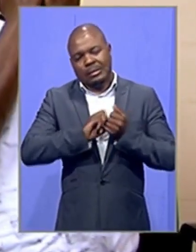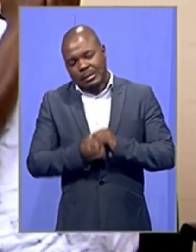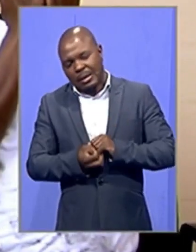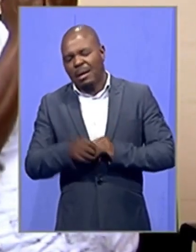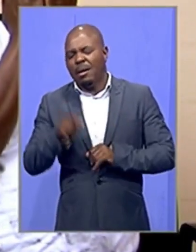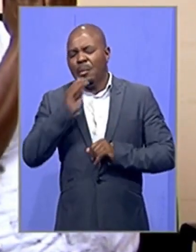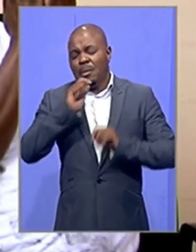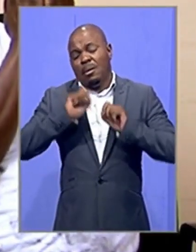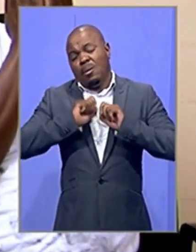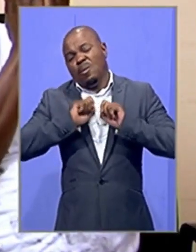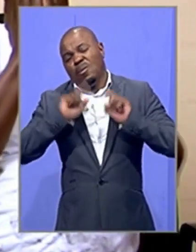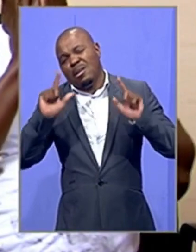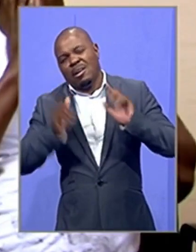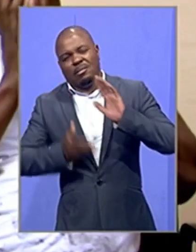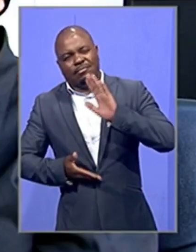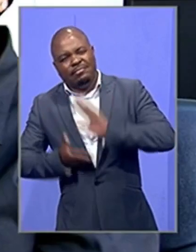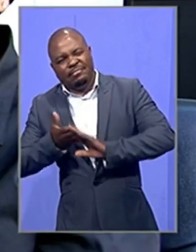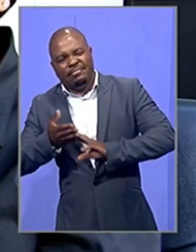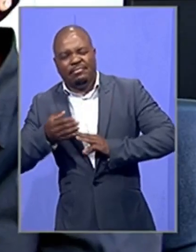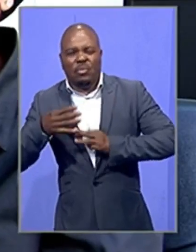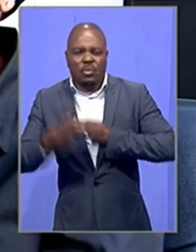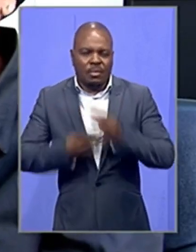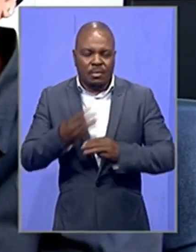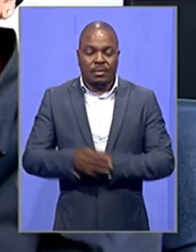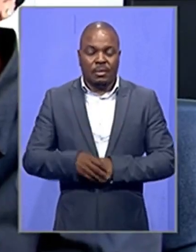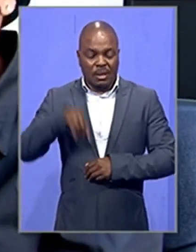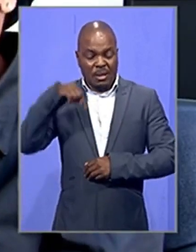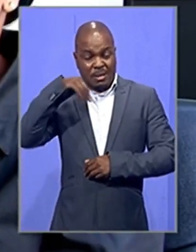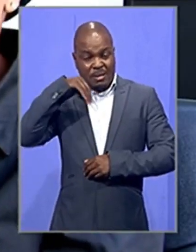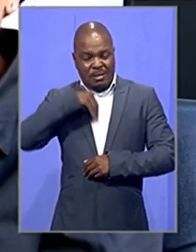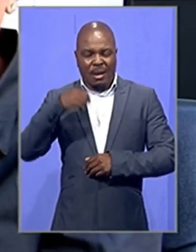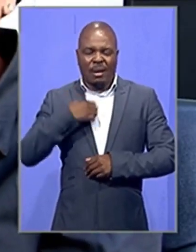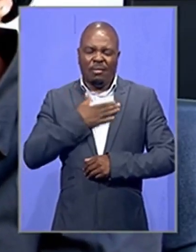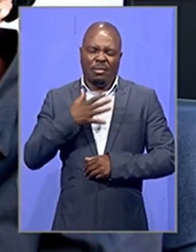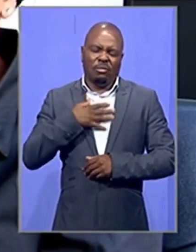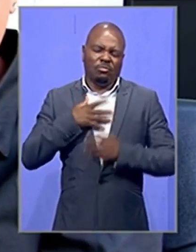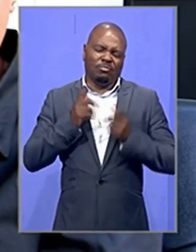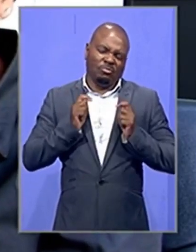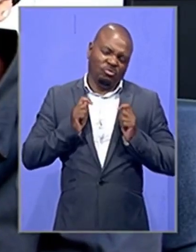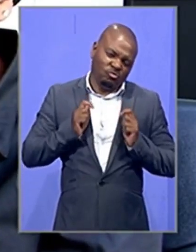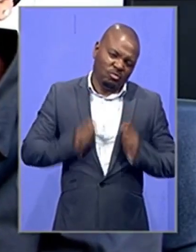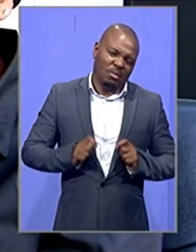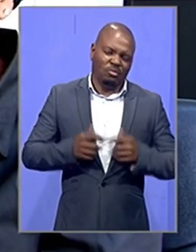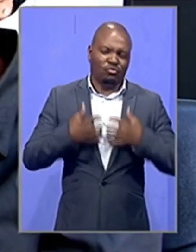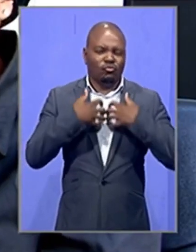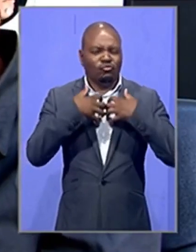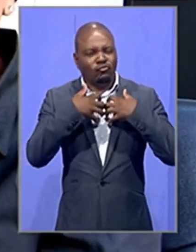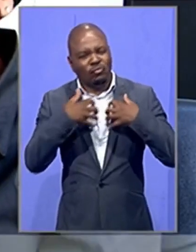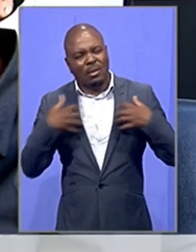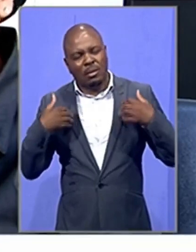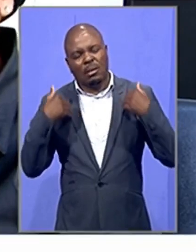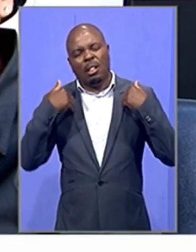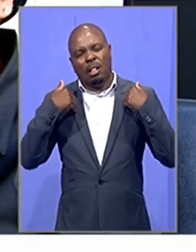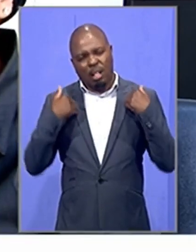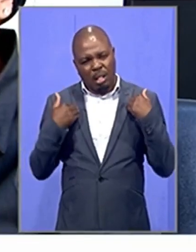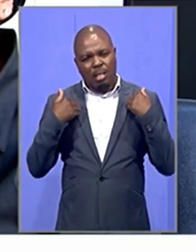up in the morning and just continue going forward. I feel drained, stressed, tired.